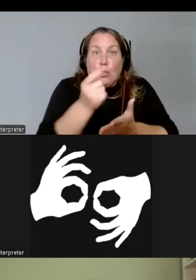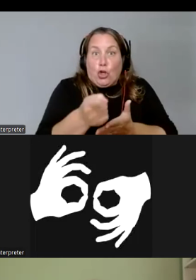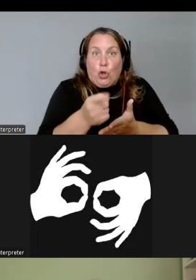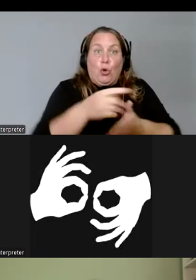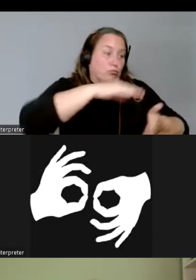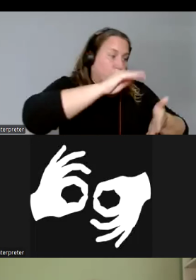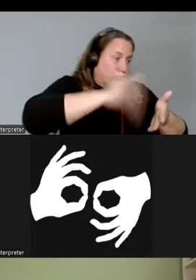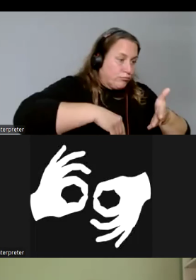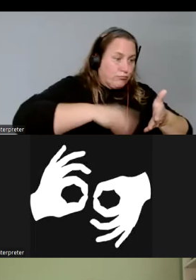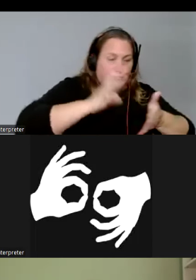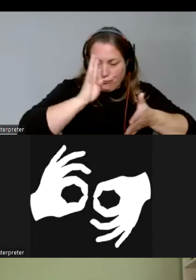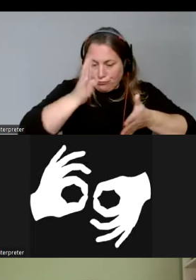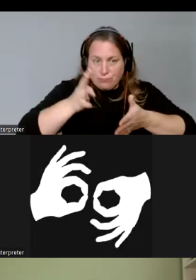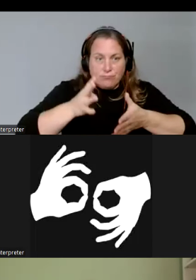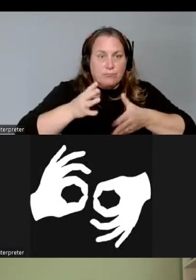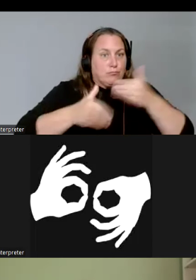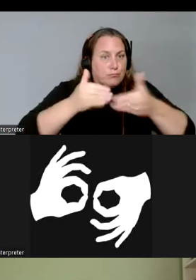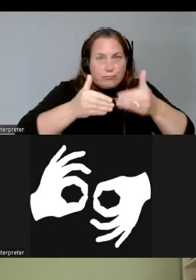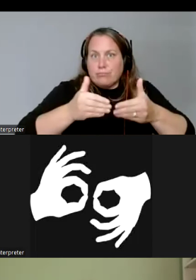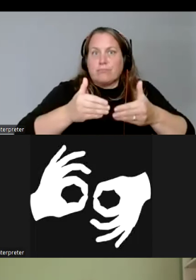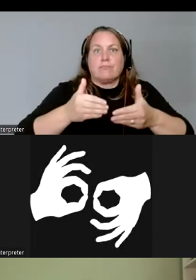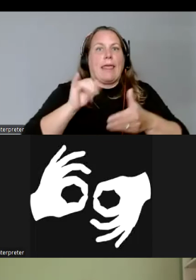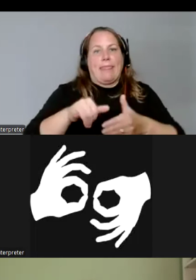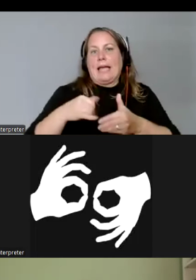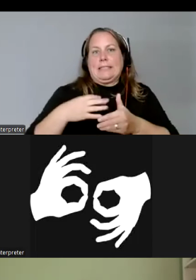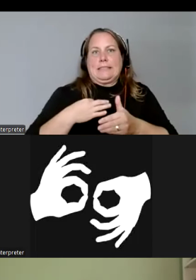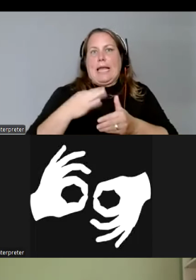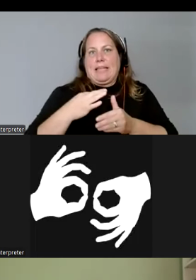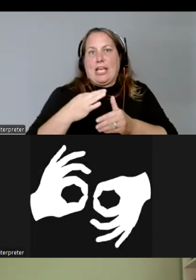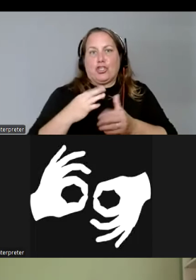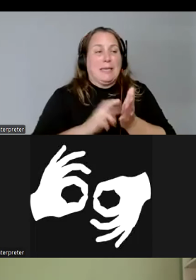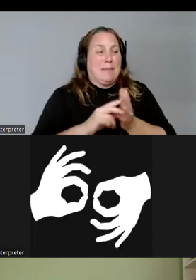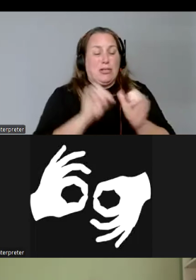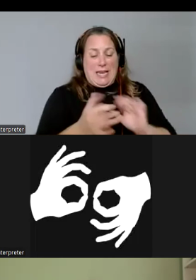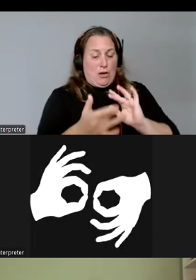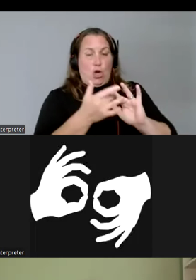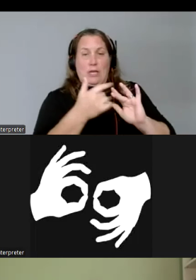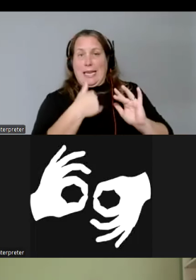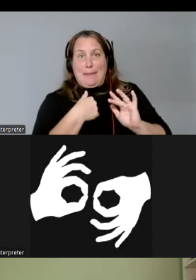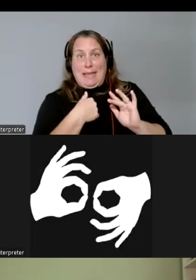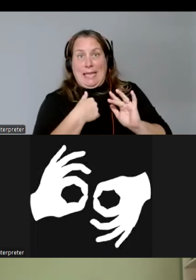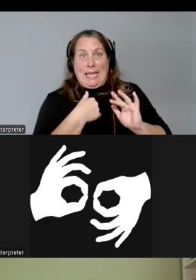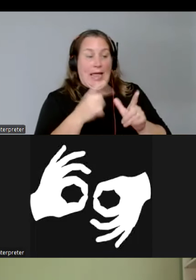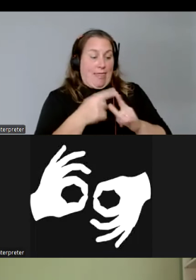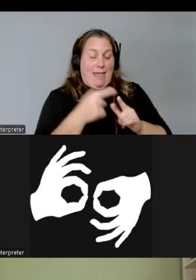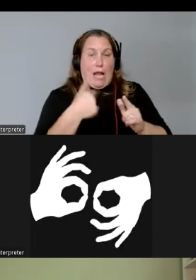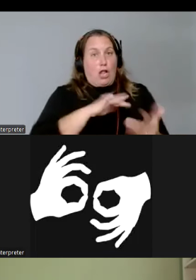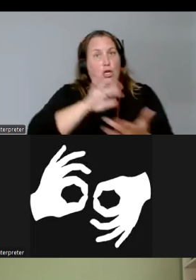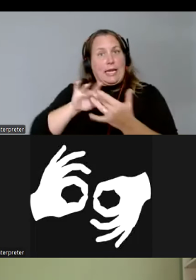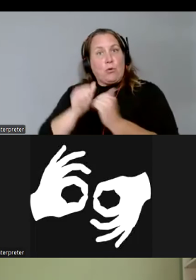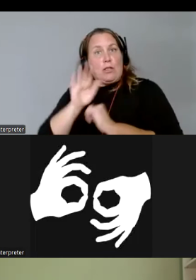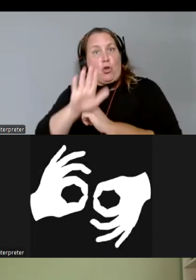your application. And apply for funds just mean reach out to me, connect me to your service provider,